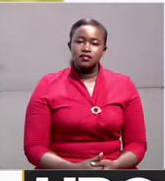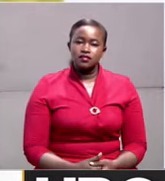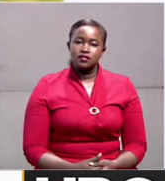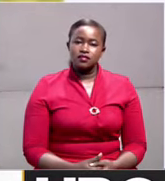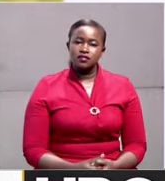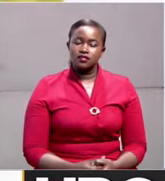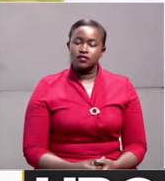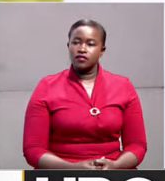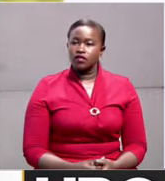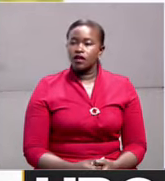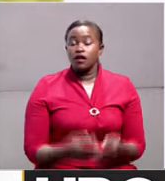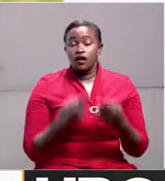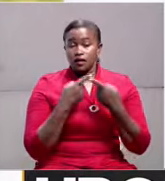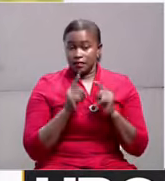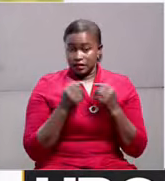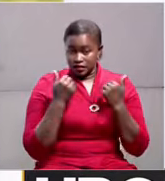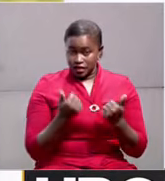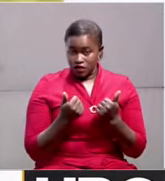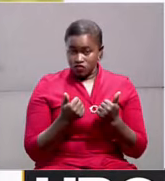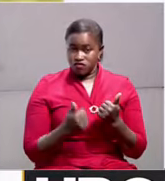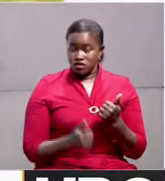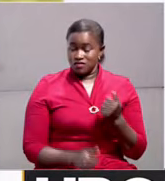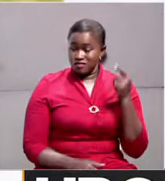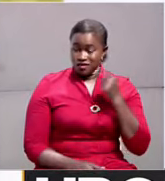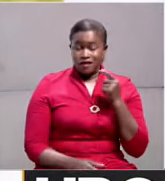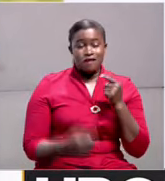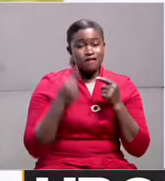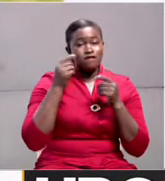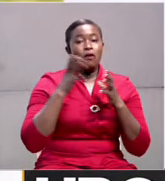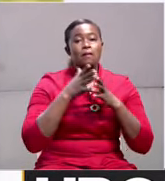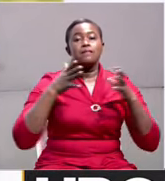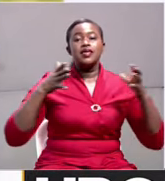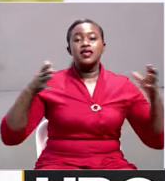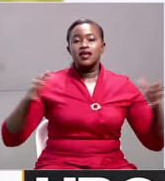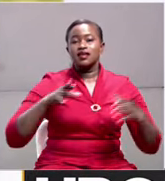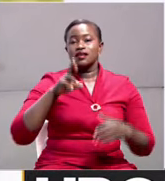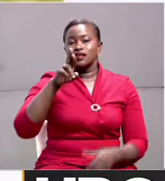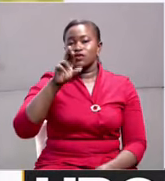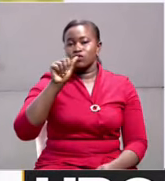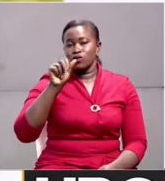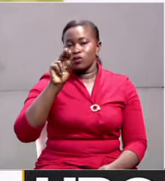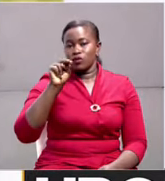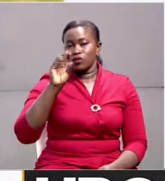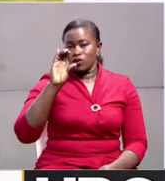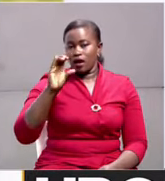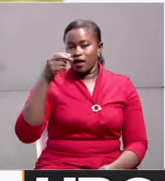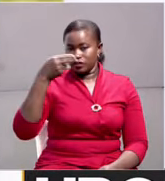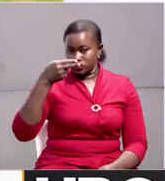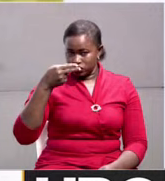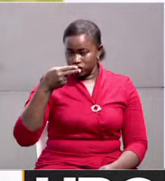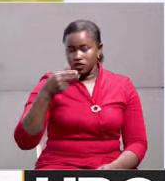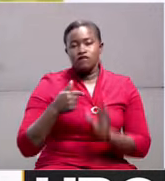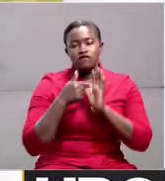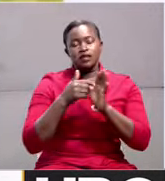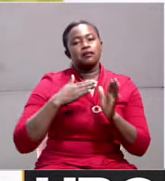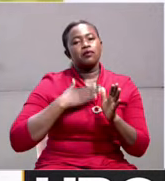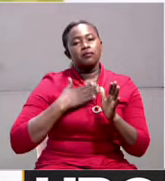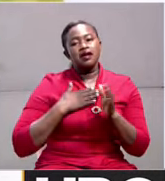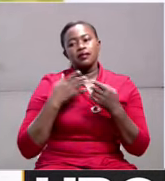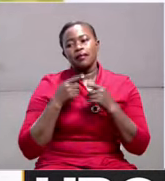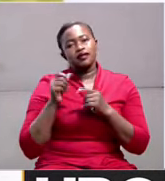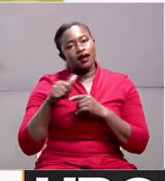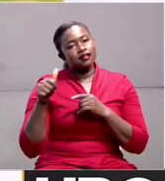but this is now for the big ranches. like mine. How about the